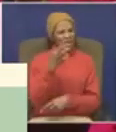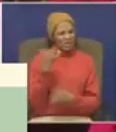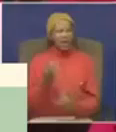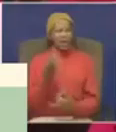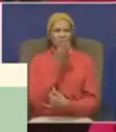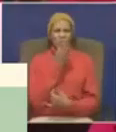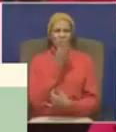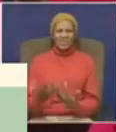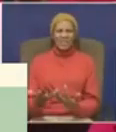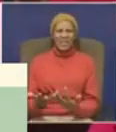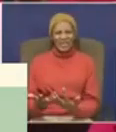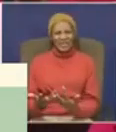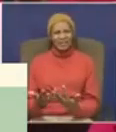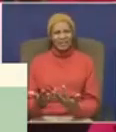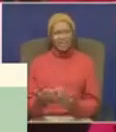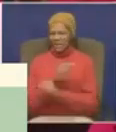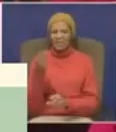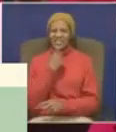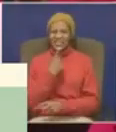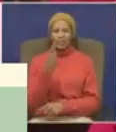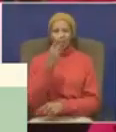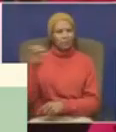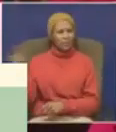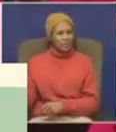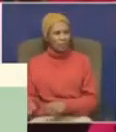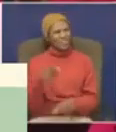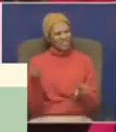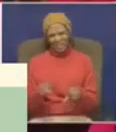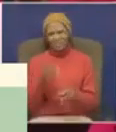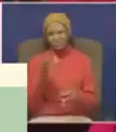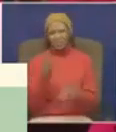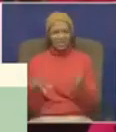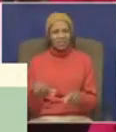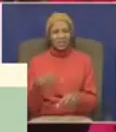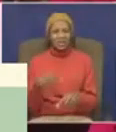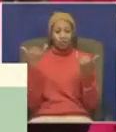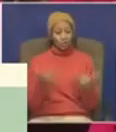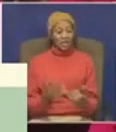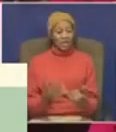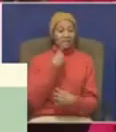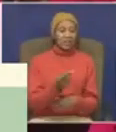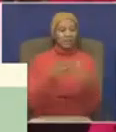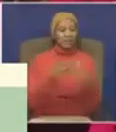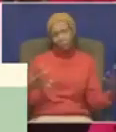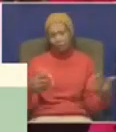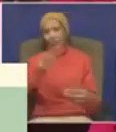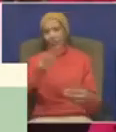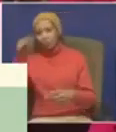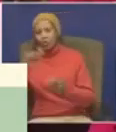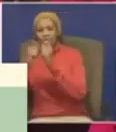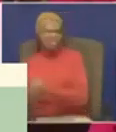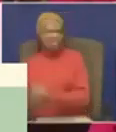professional politician who can just say this today and turn against it tomorrow, and it's business as usual. Thank you. So, with